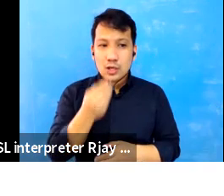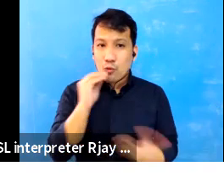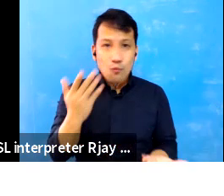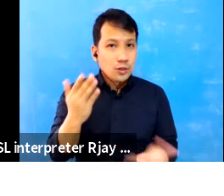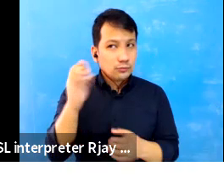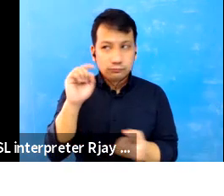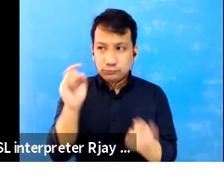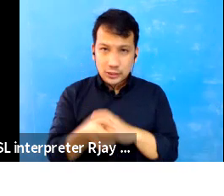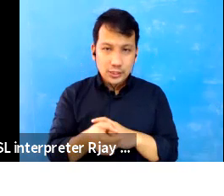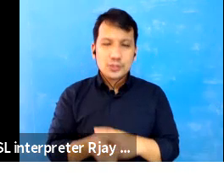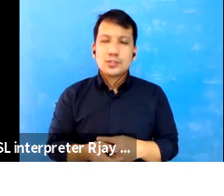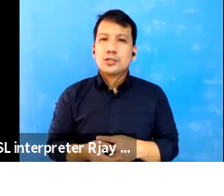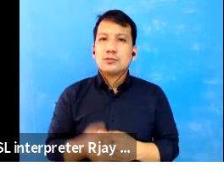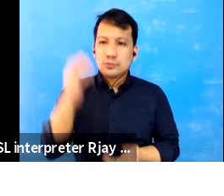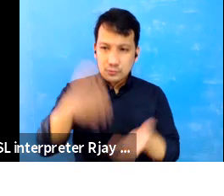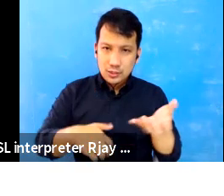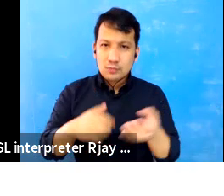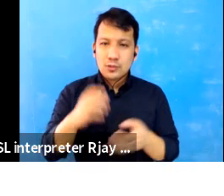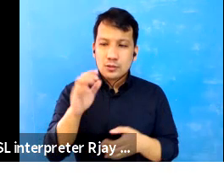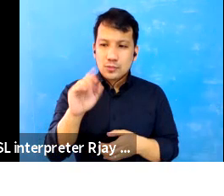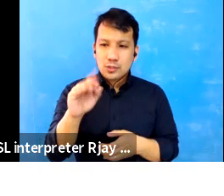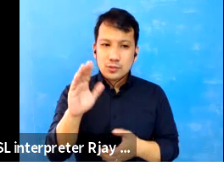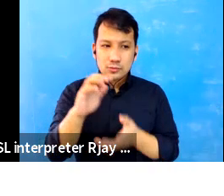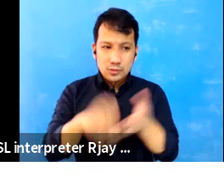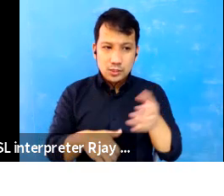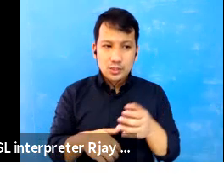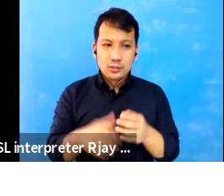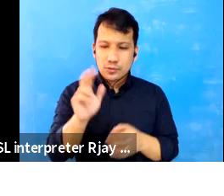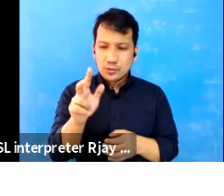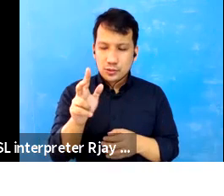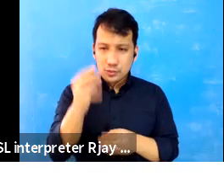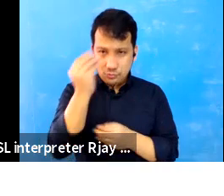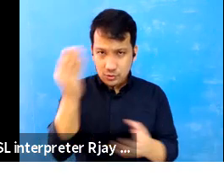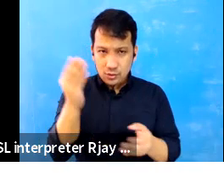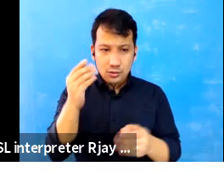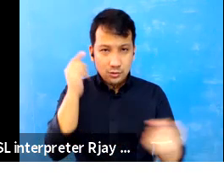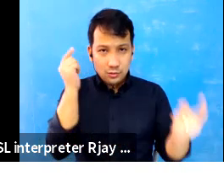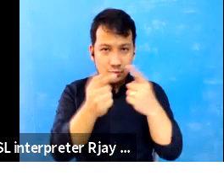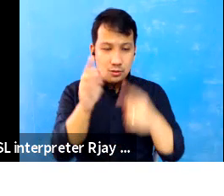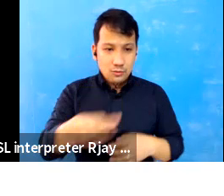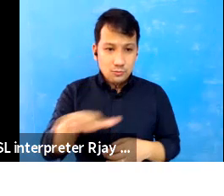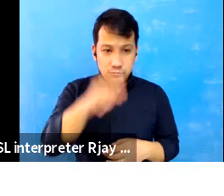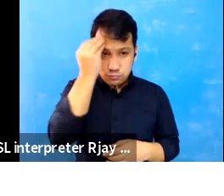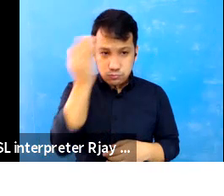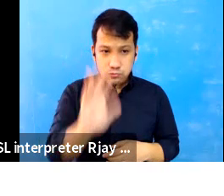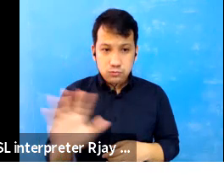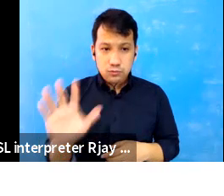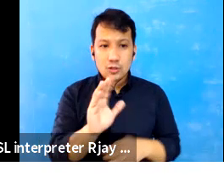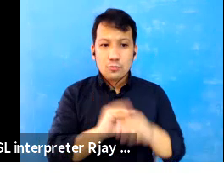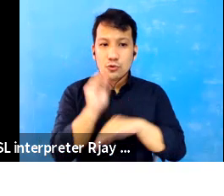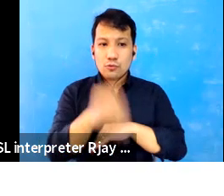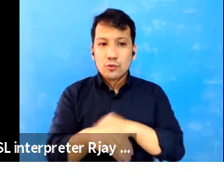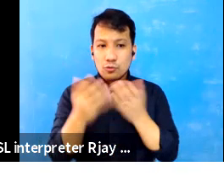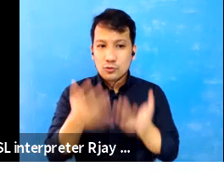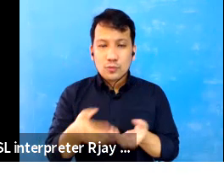the reduction is at 50%. Low birth weight, reduction is at 30% for both targets. And for overweight, no increase